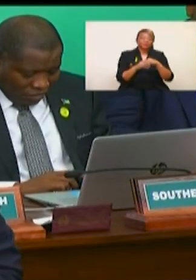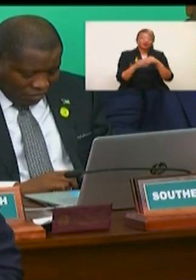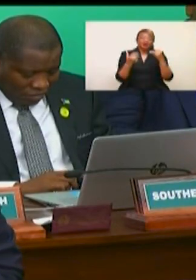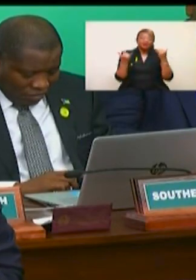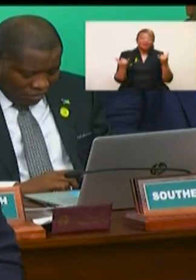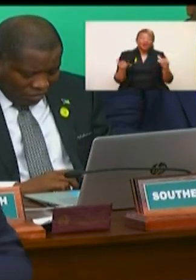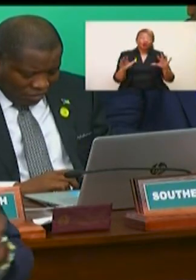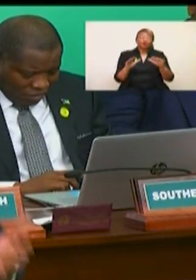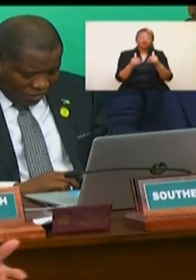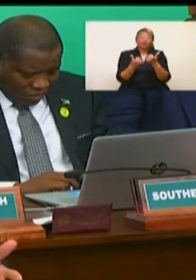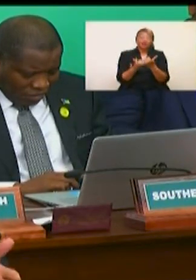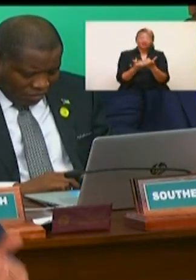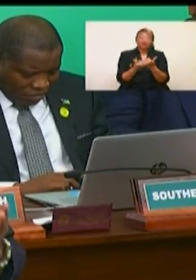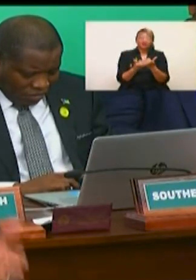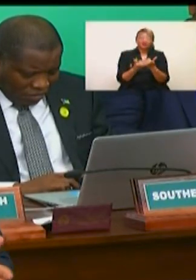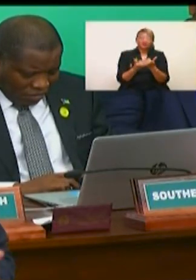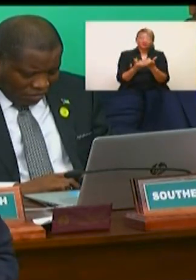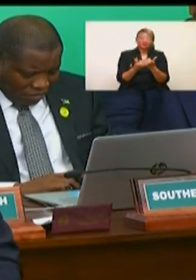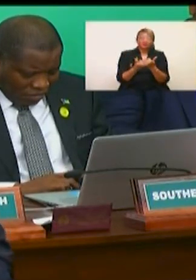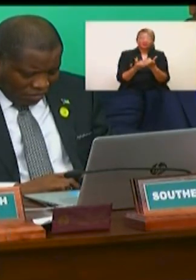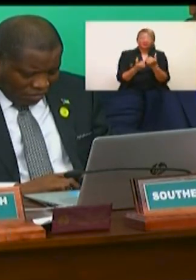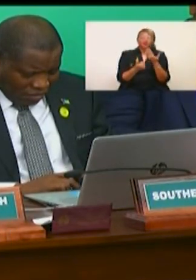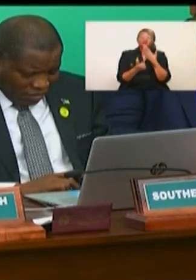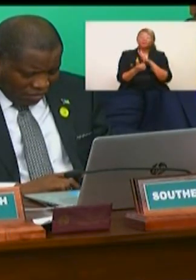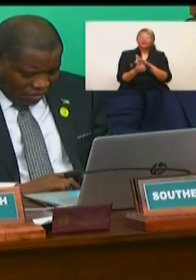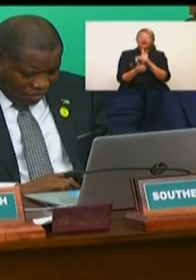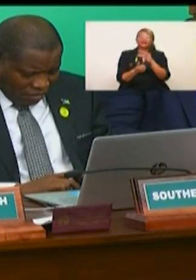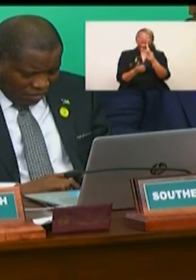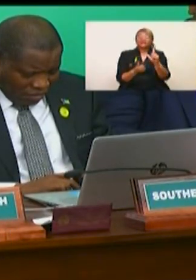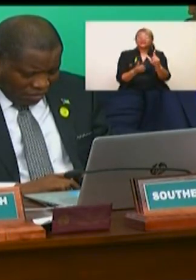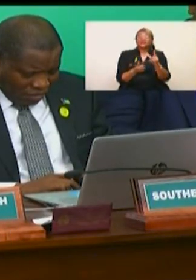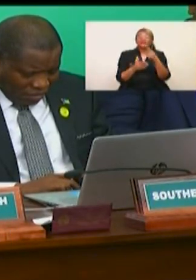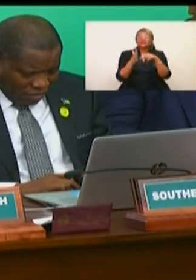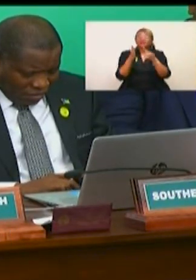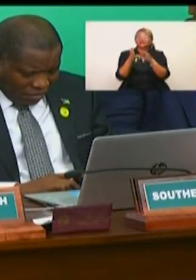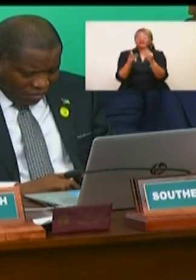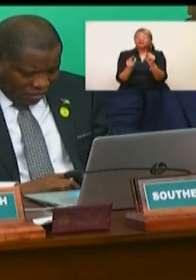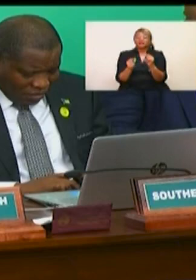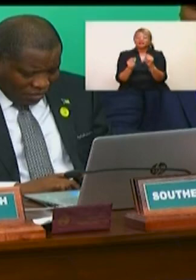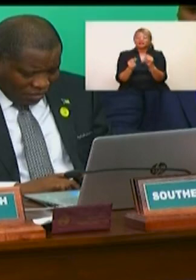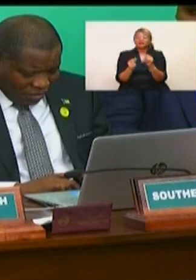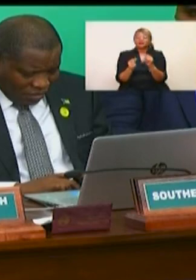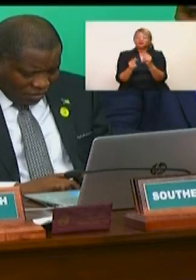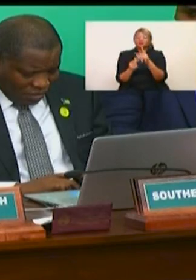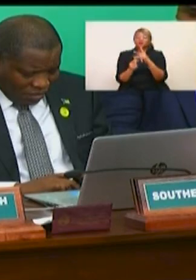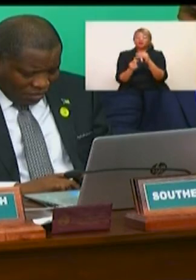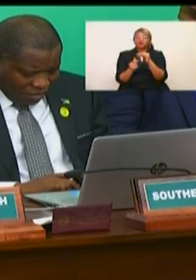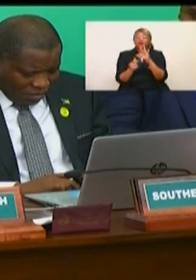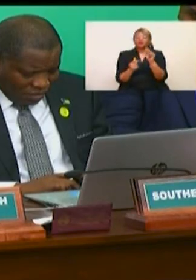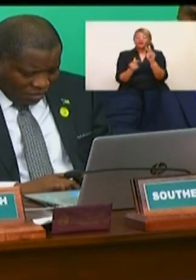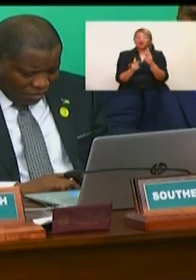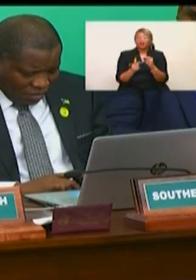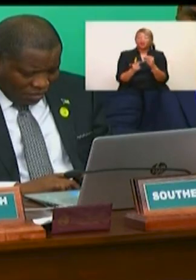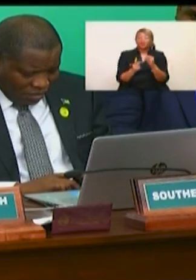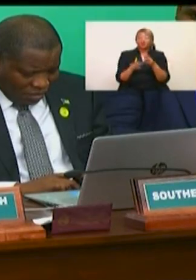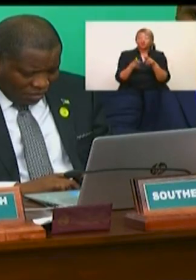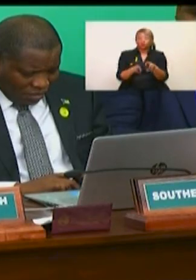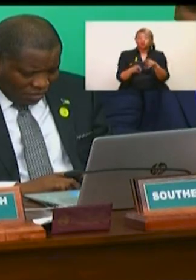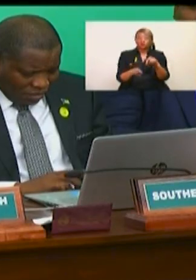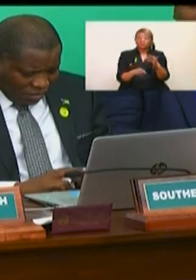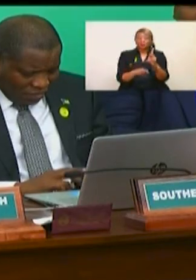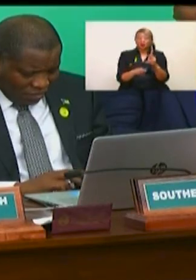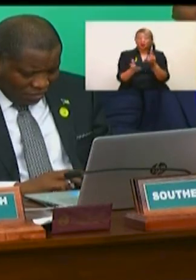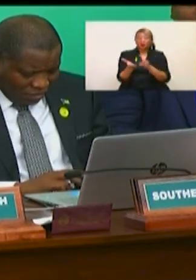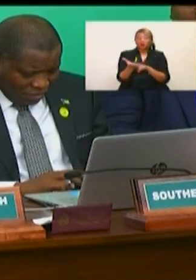now challenge them, if you oppose it, if it's a bad deal, cancel it, just as they have done with the FNMs, with the roads and parks contract